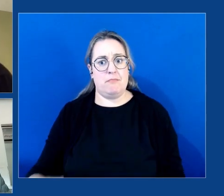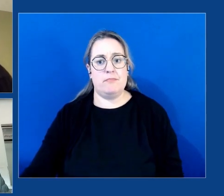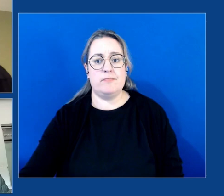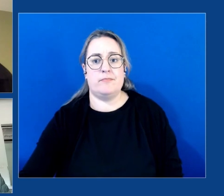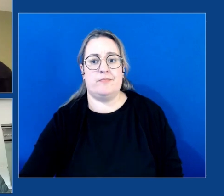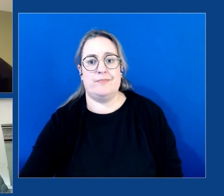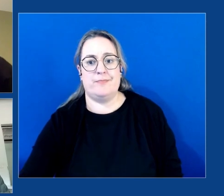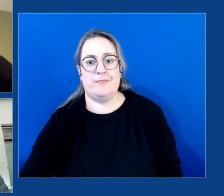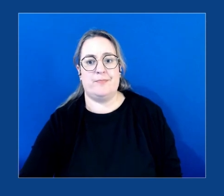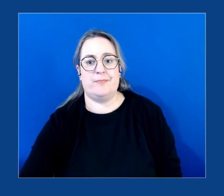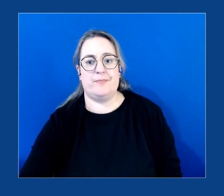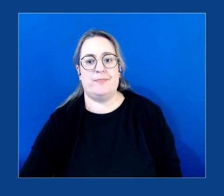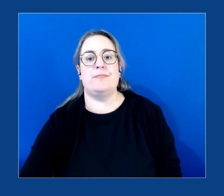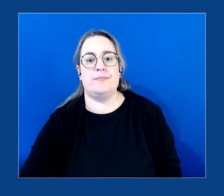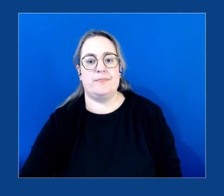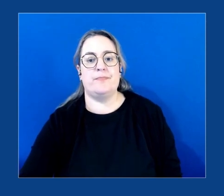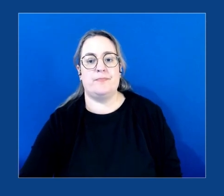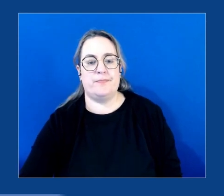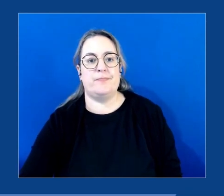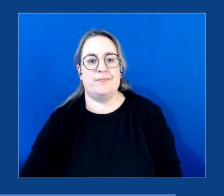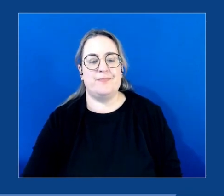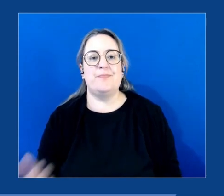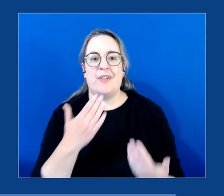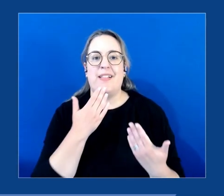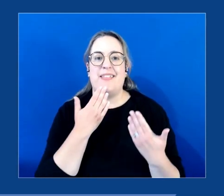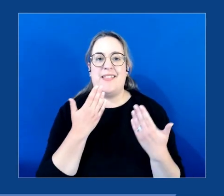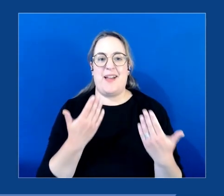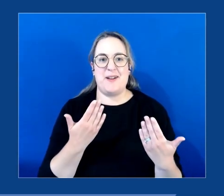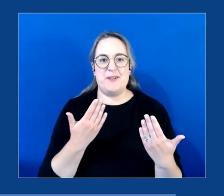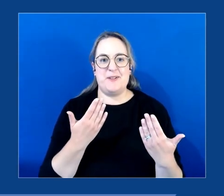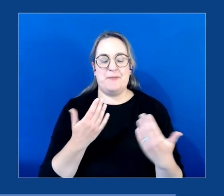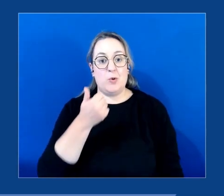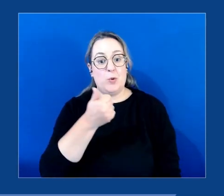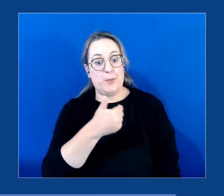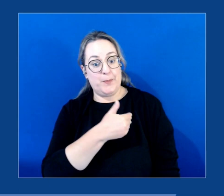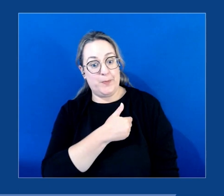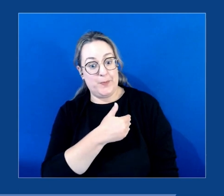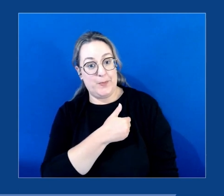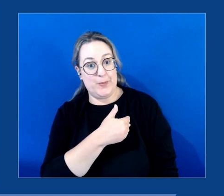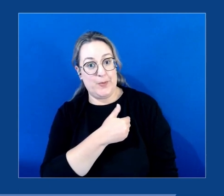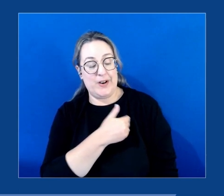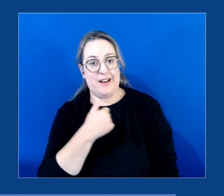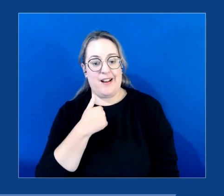Thank you, Aaron, and good morning, everybody. I'm speaking to you this morning